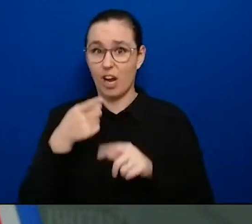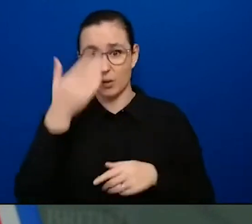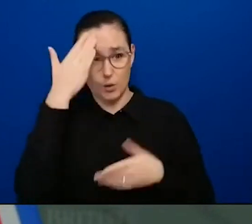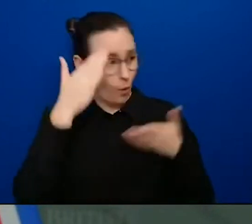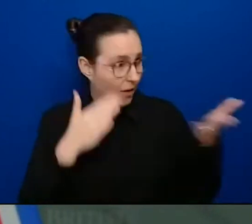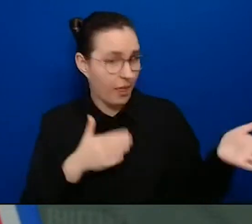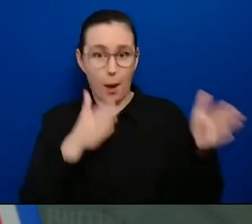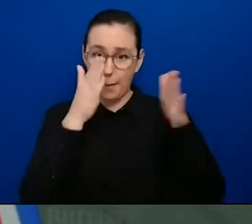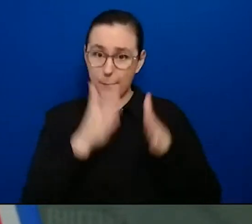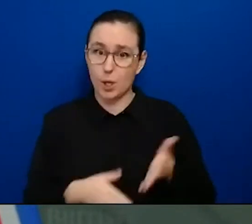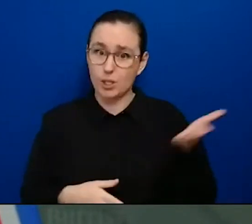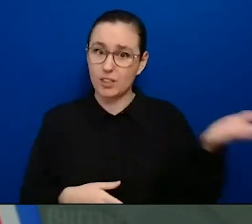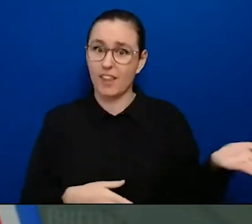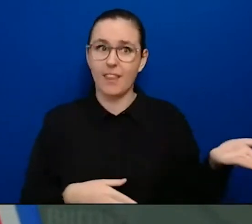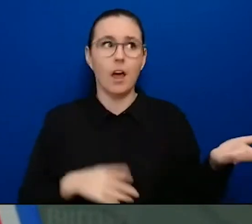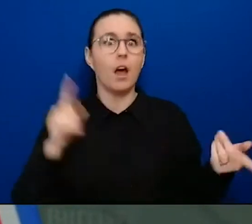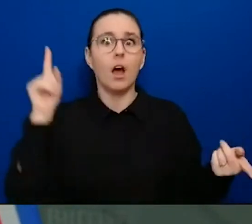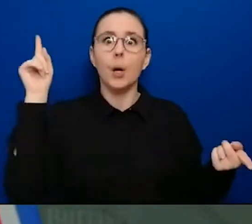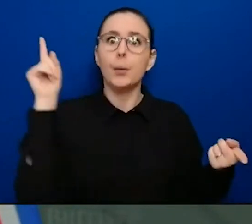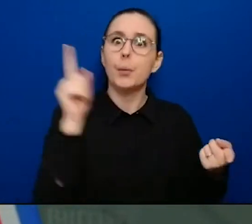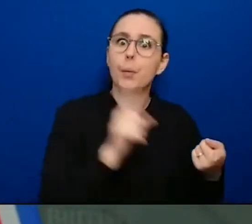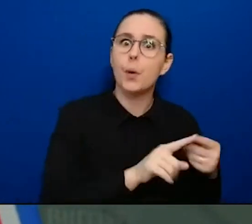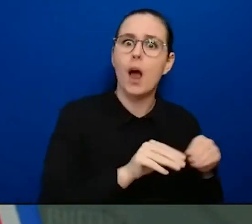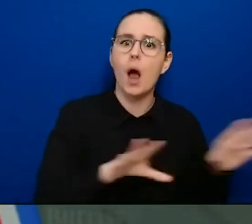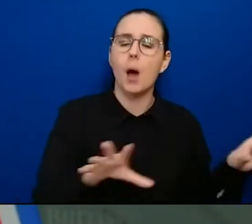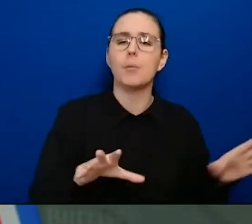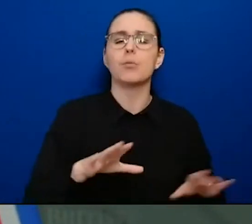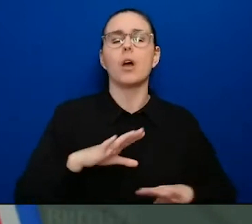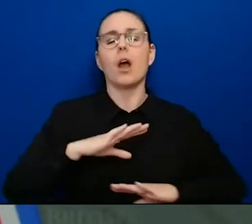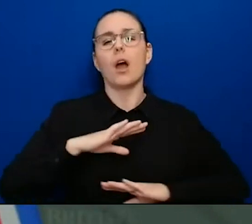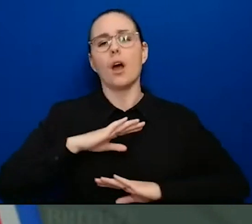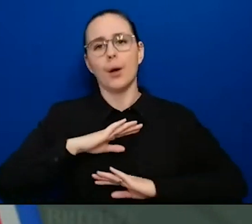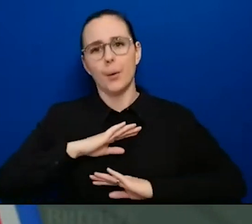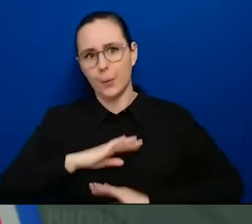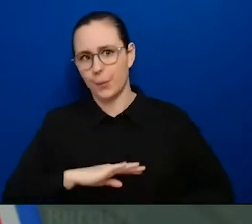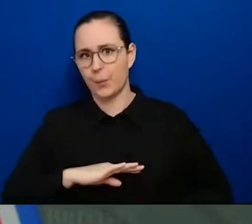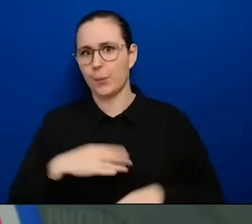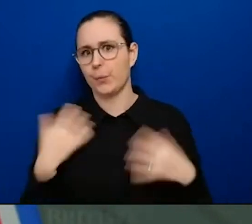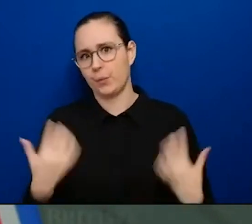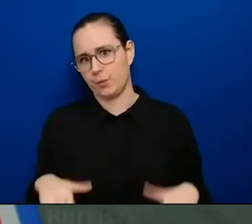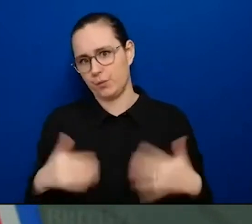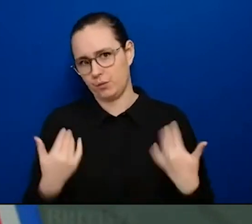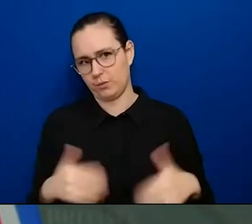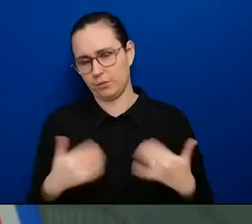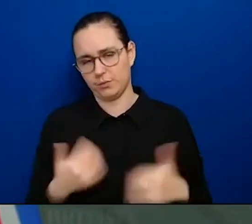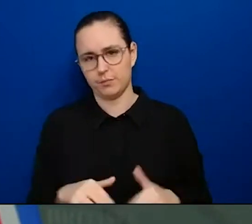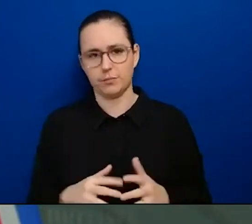a small number of long-term care outbreaks. And obviously it continues to be a concern at George Derby and Peace